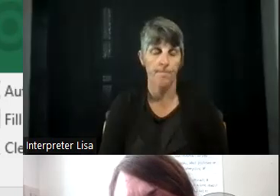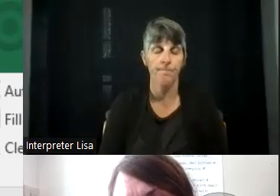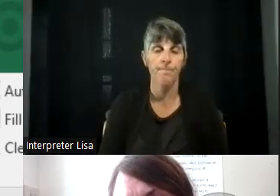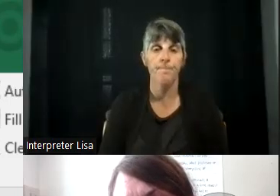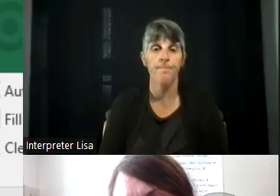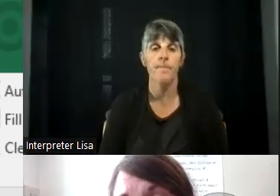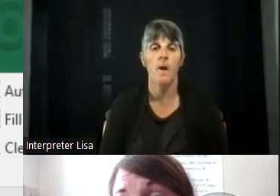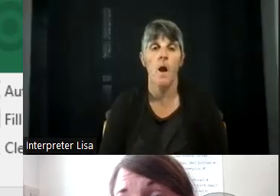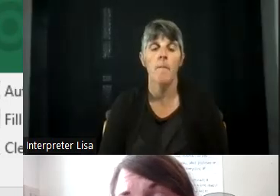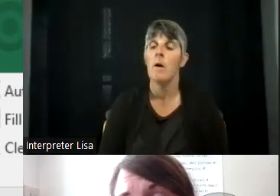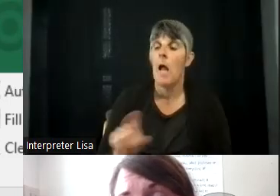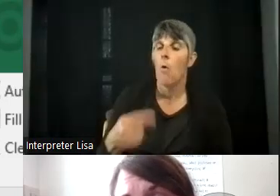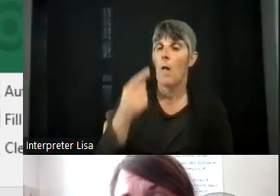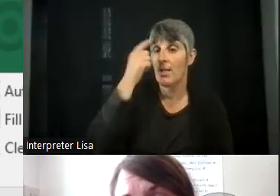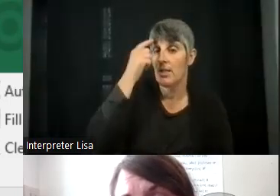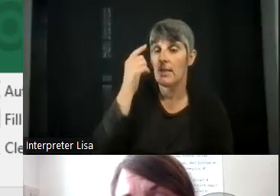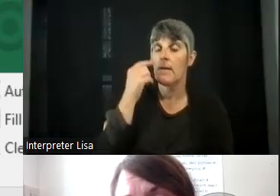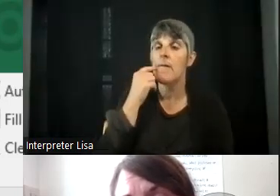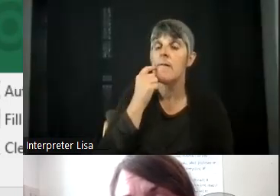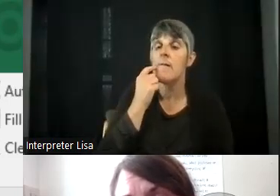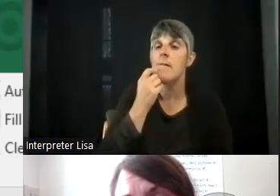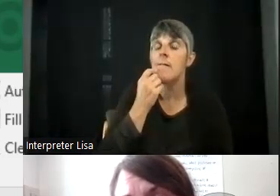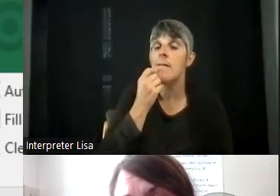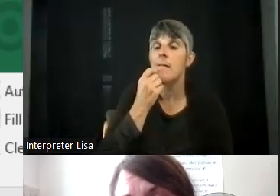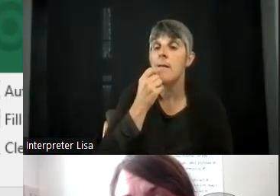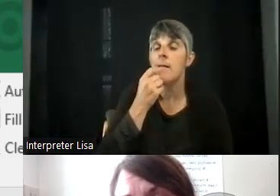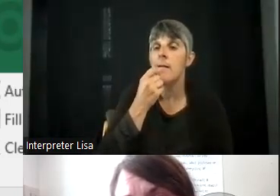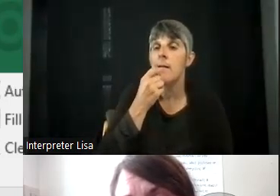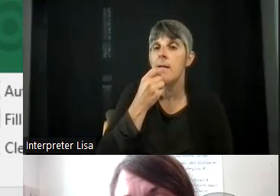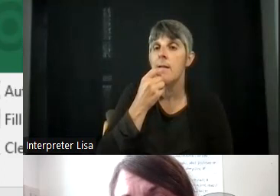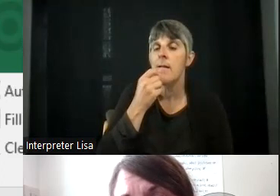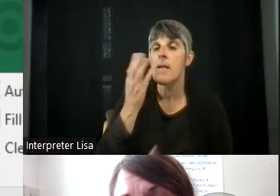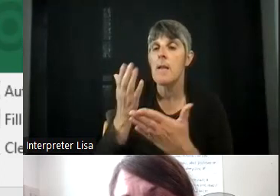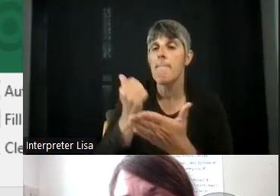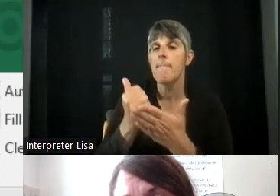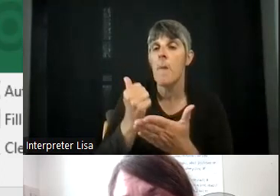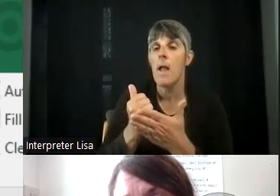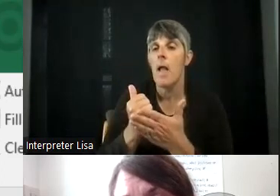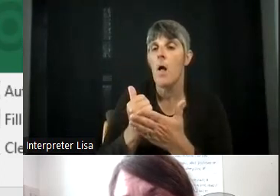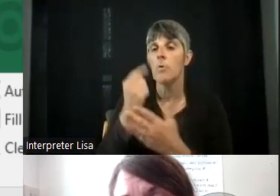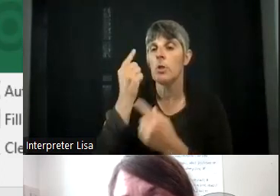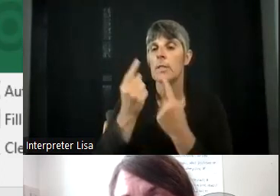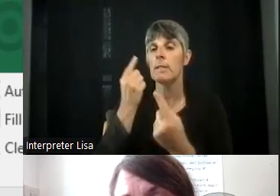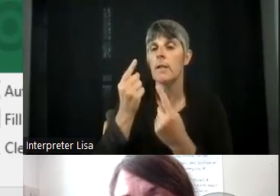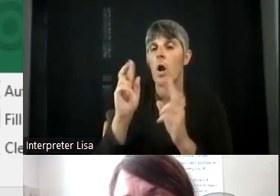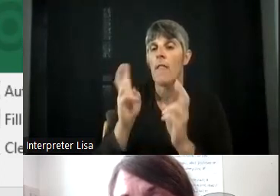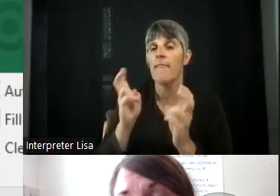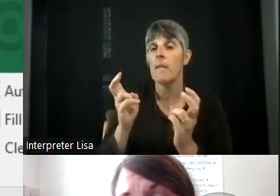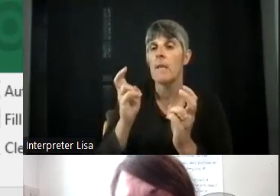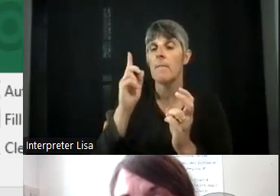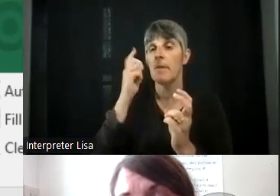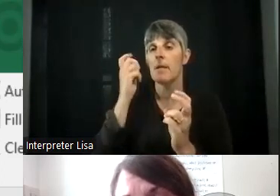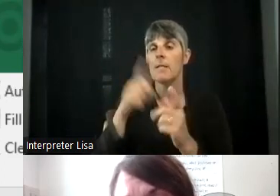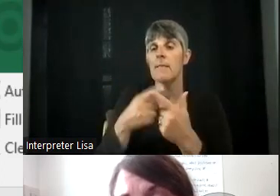Well, I just think it might help to consider a theme, because then